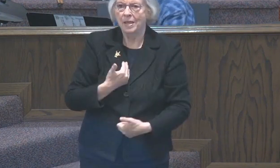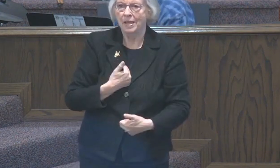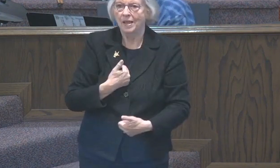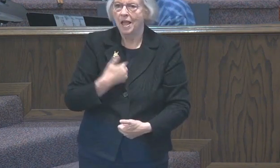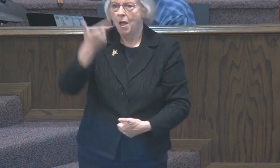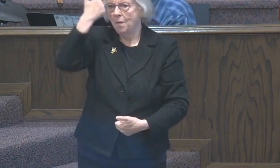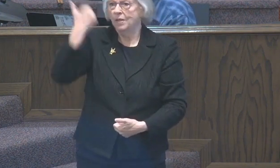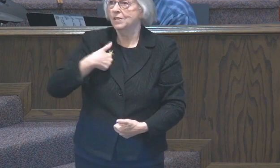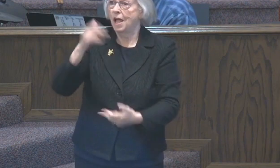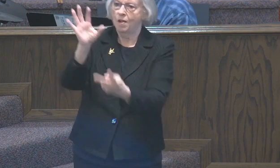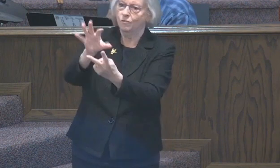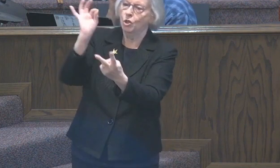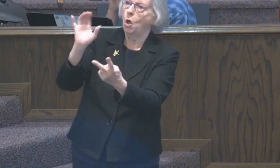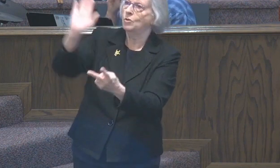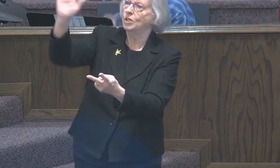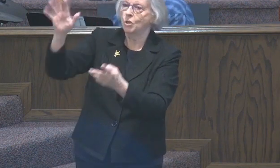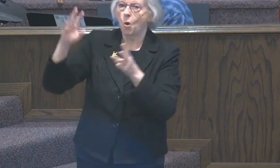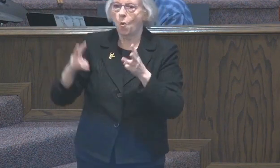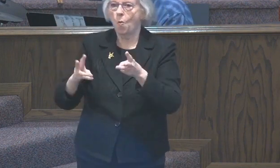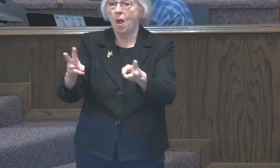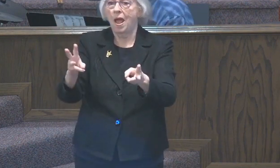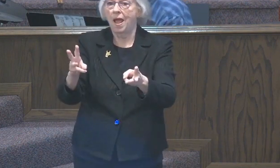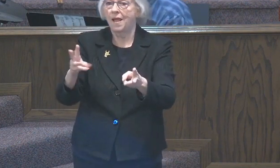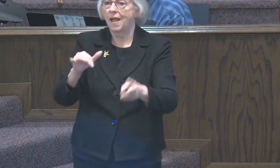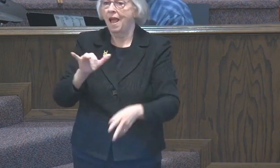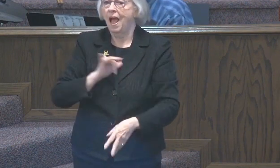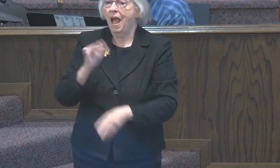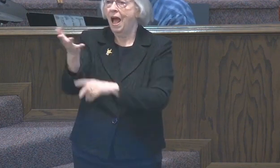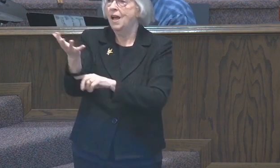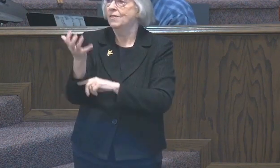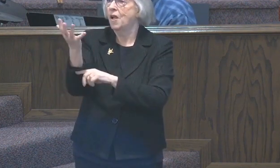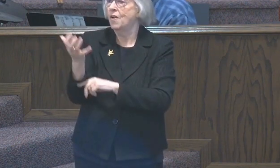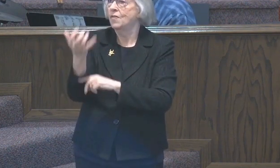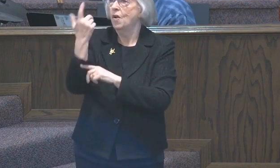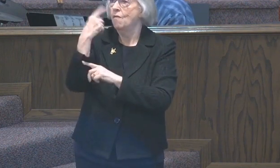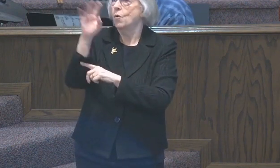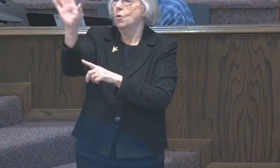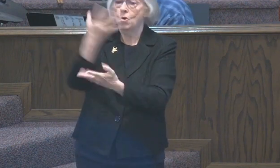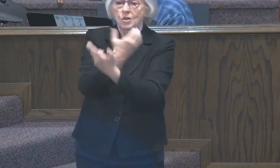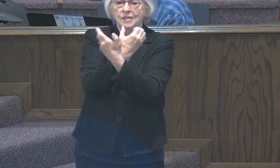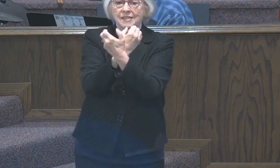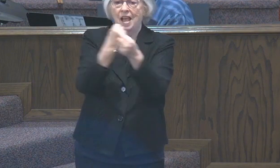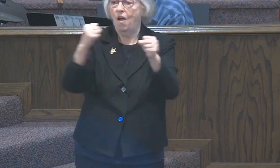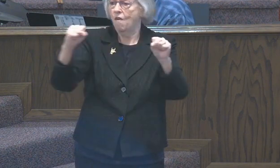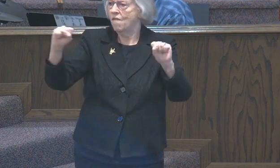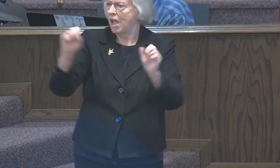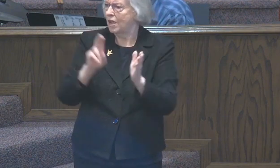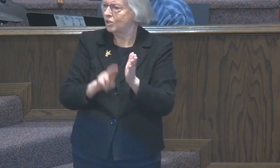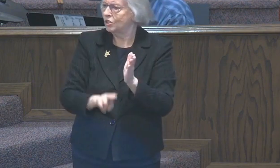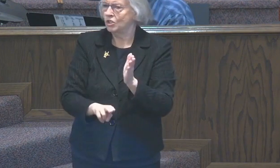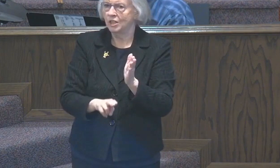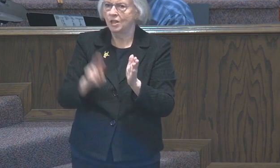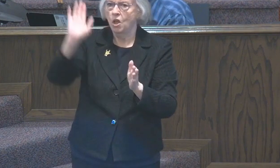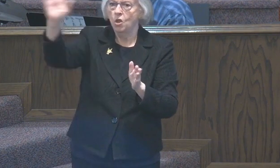precepts. I long for your salvation, O Lord, and your law is